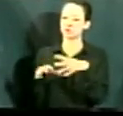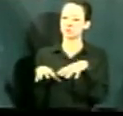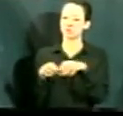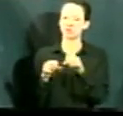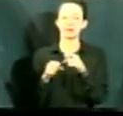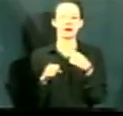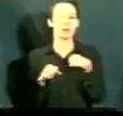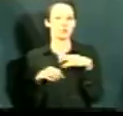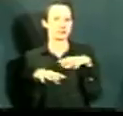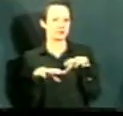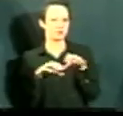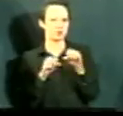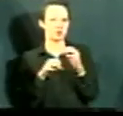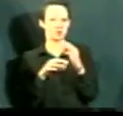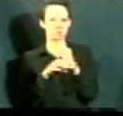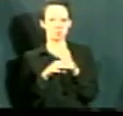math,